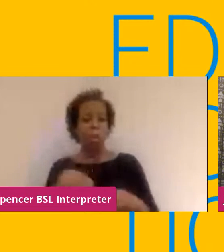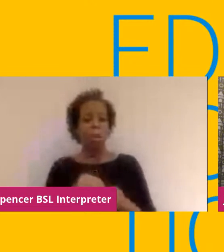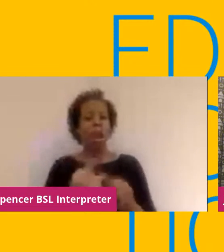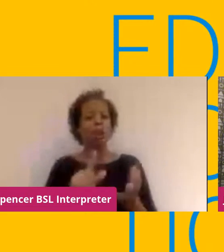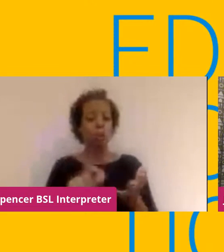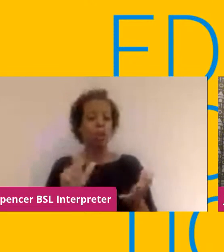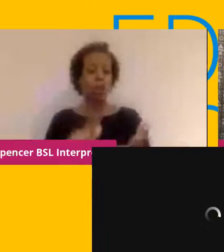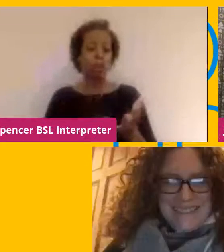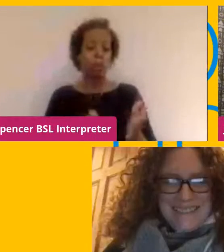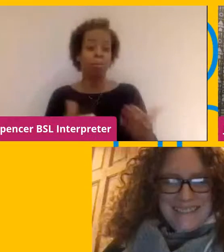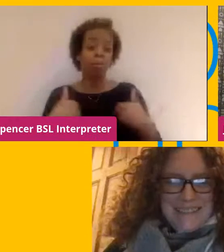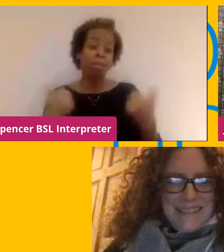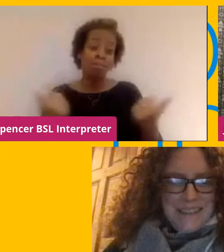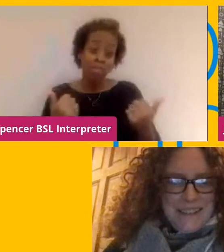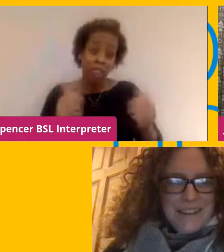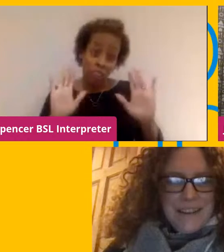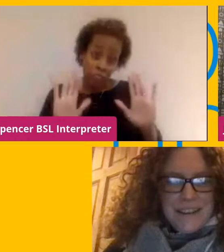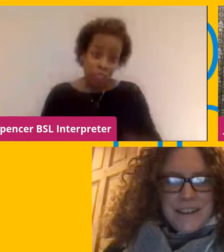And that's for me.